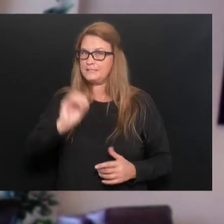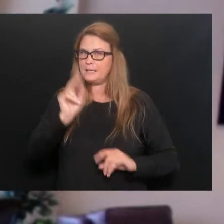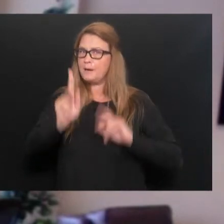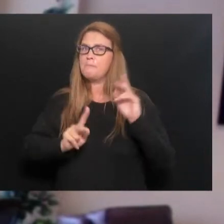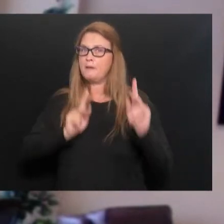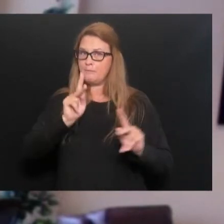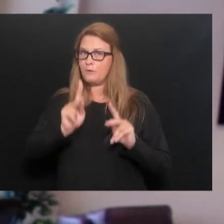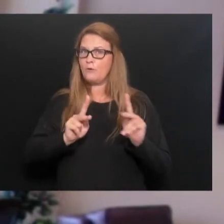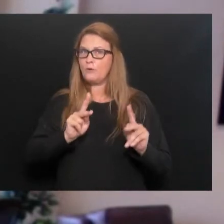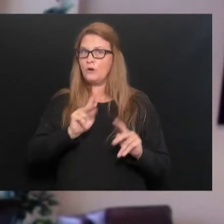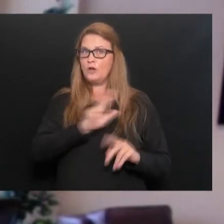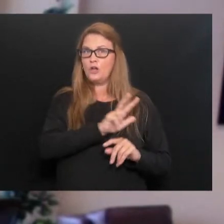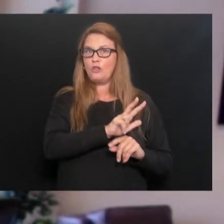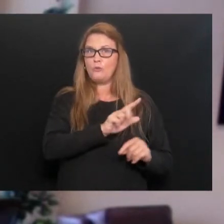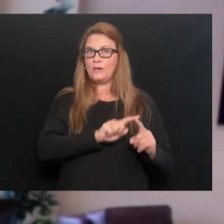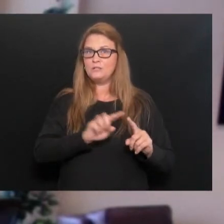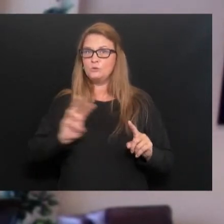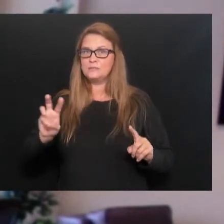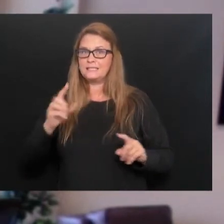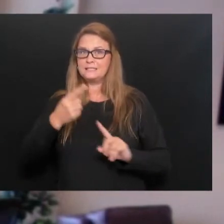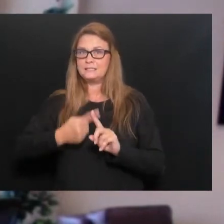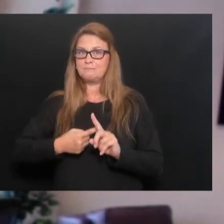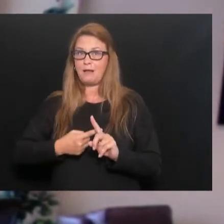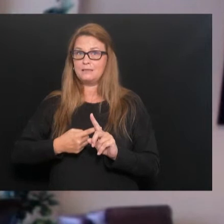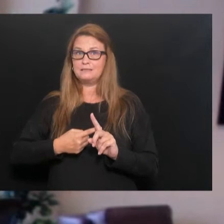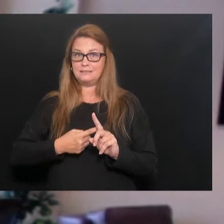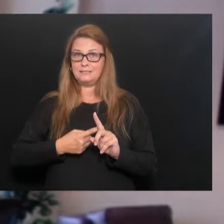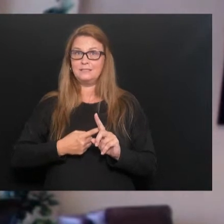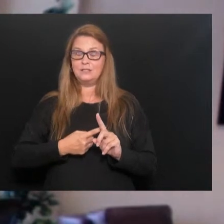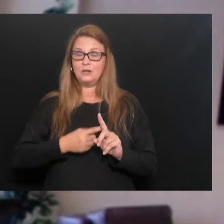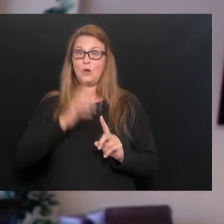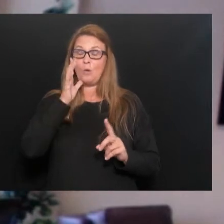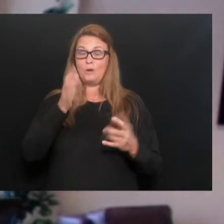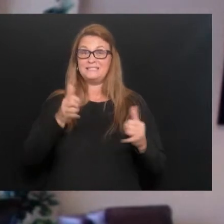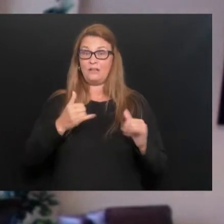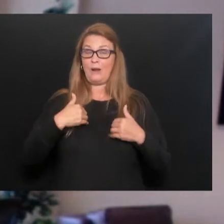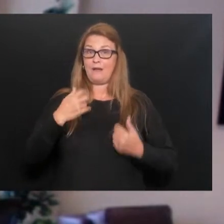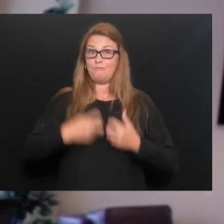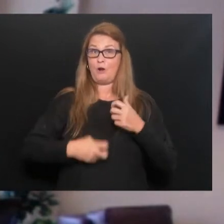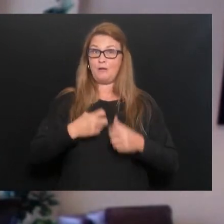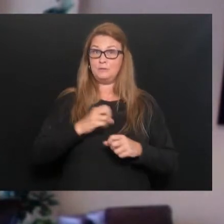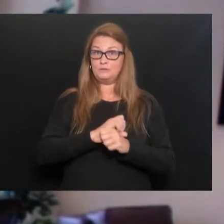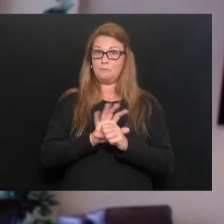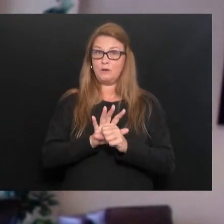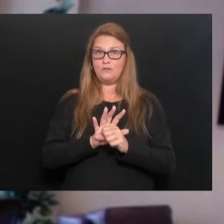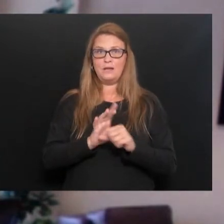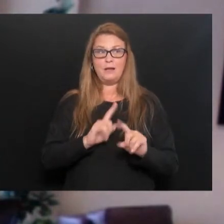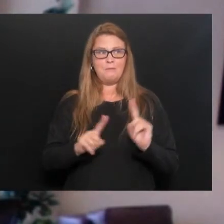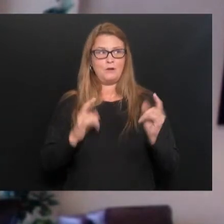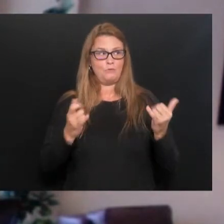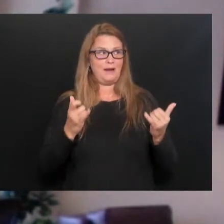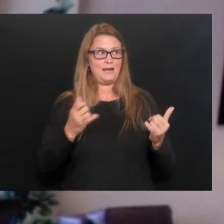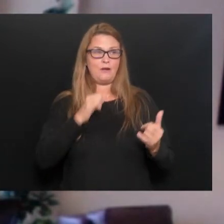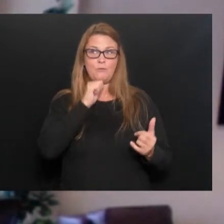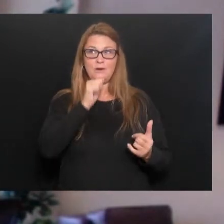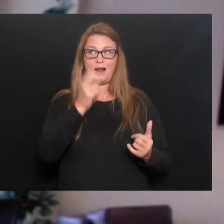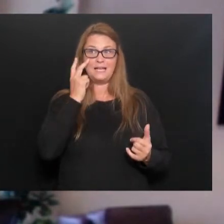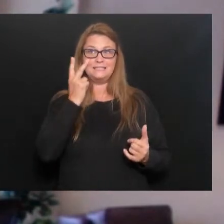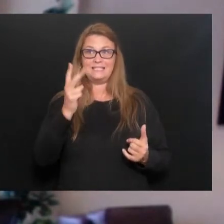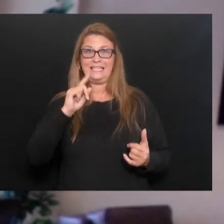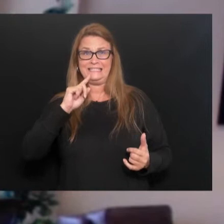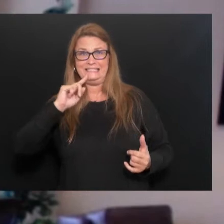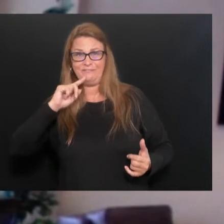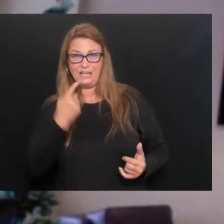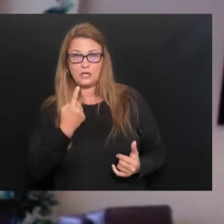are 3 to 6 months after their infection. But the good news is we're not seeing the severity that we've seen in some